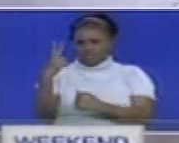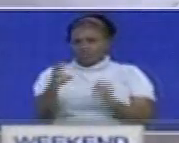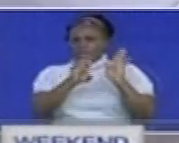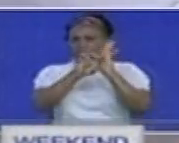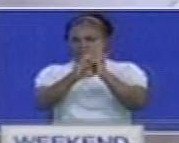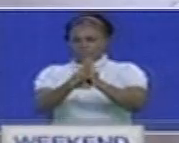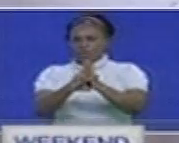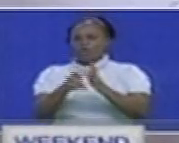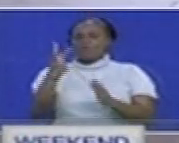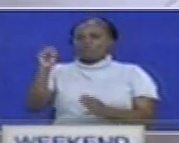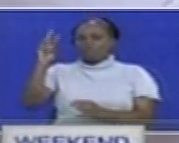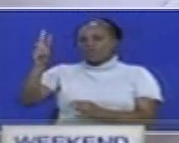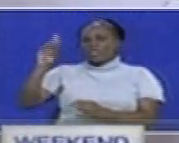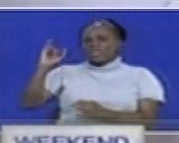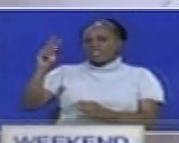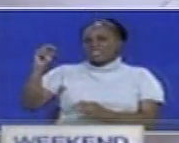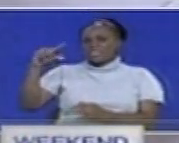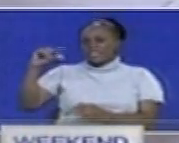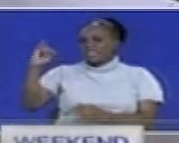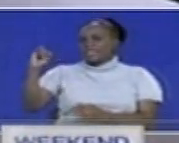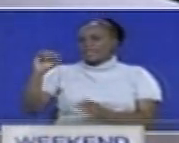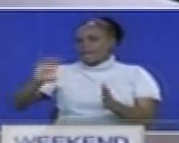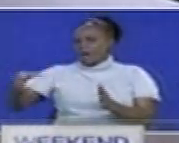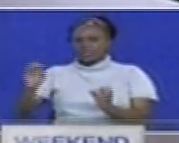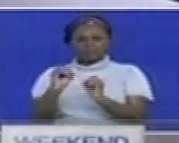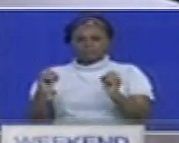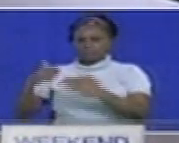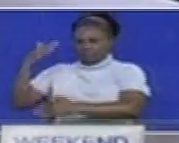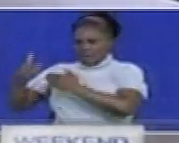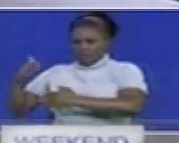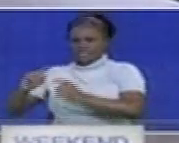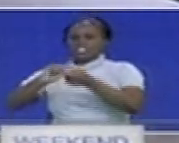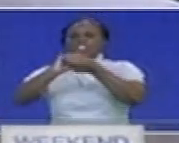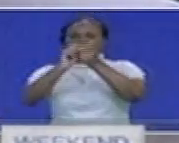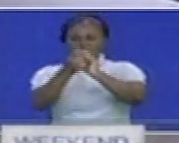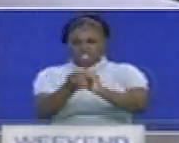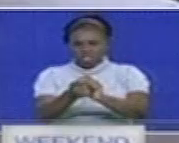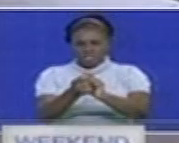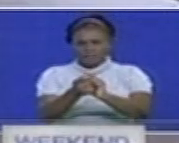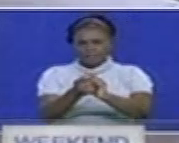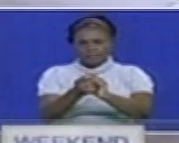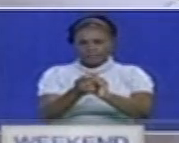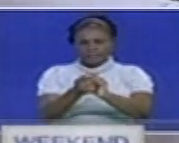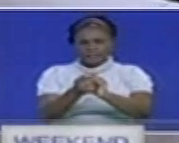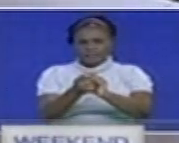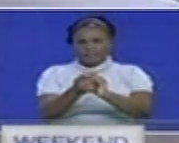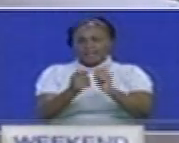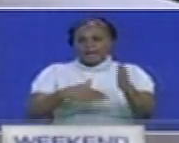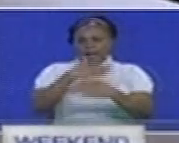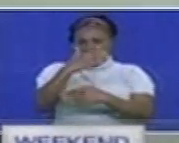Mwingi never became a county, because the boundaries were changed between Kitui and itself. Were changed